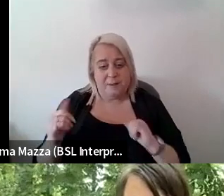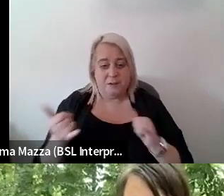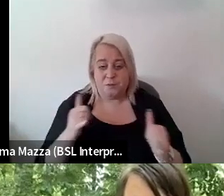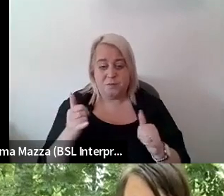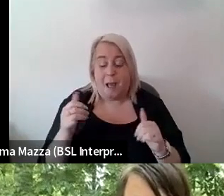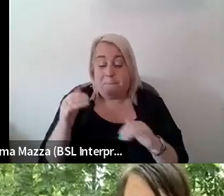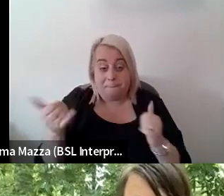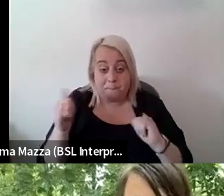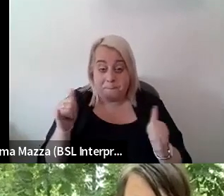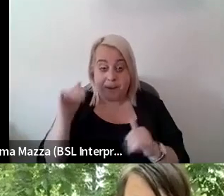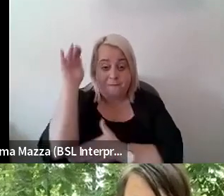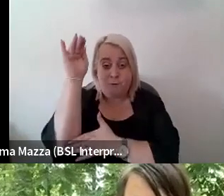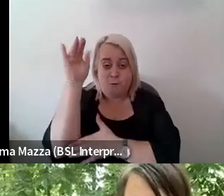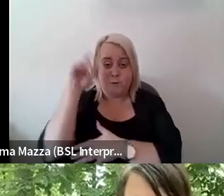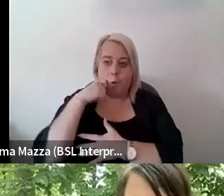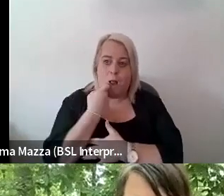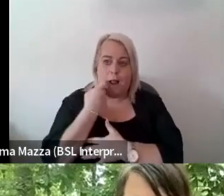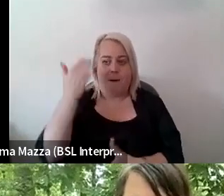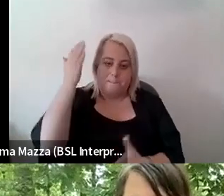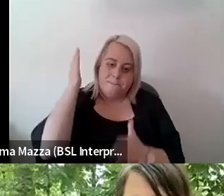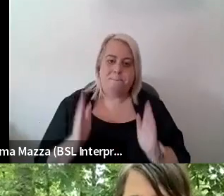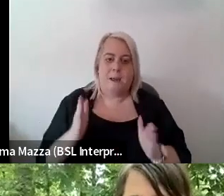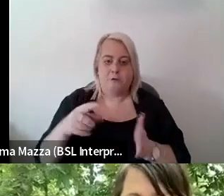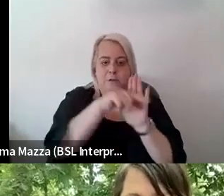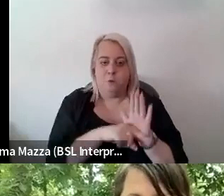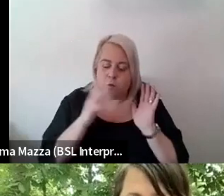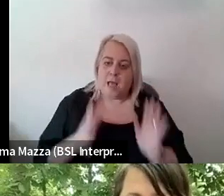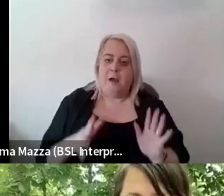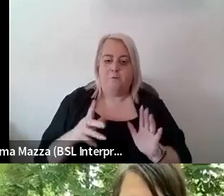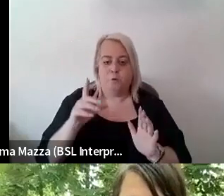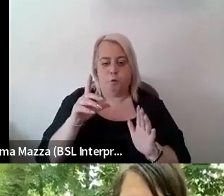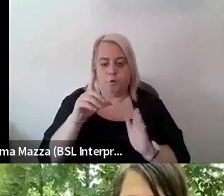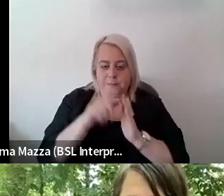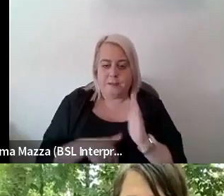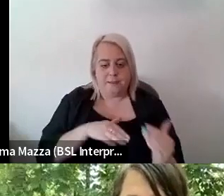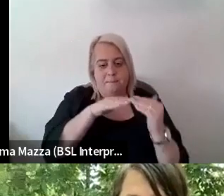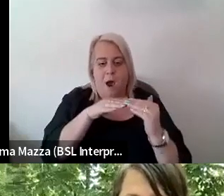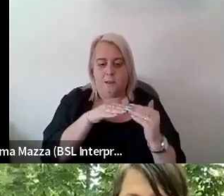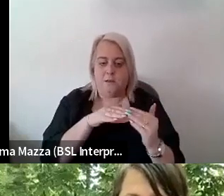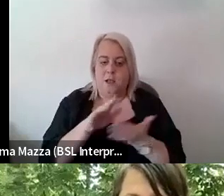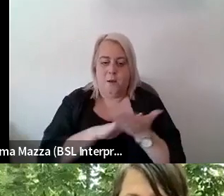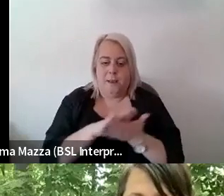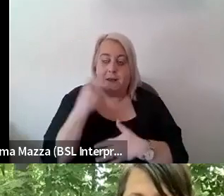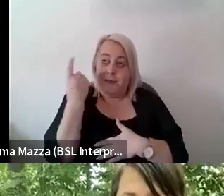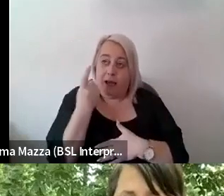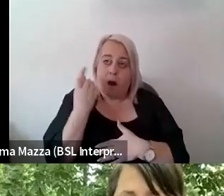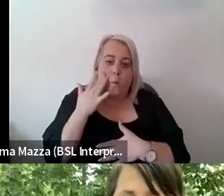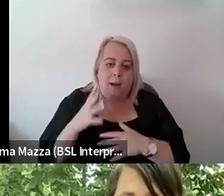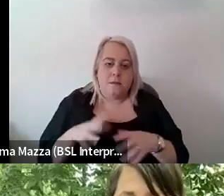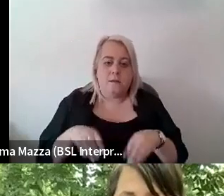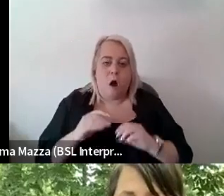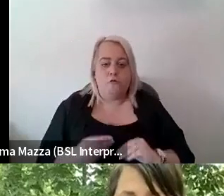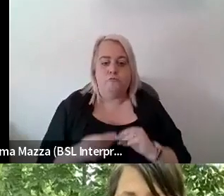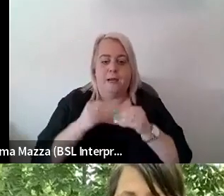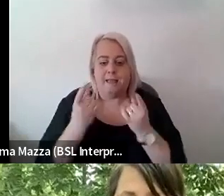not. So having it from beginning as an essential requirement from beginning, step by step, just like you do security, just like you do the protection,